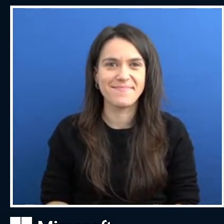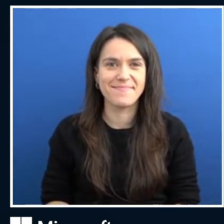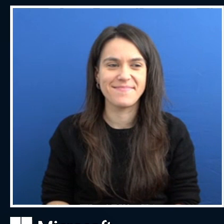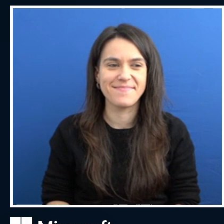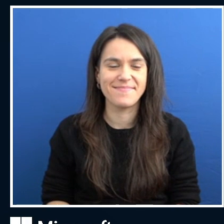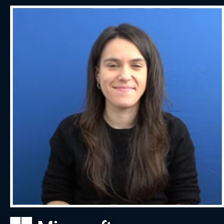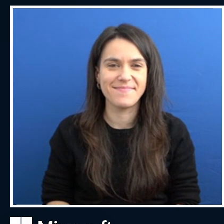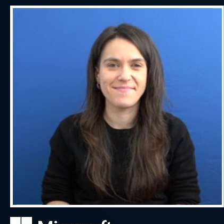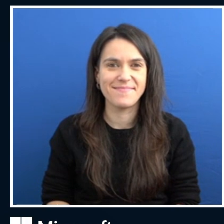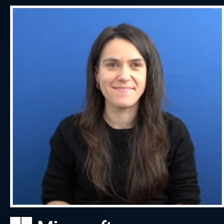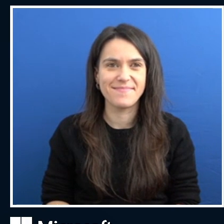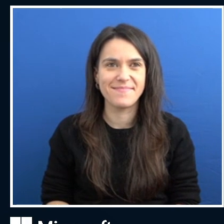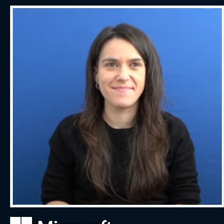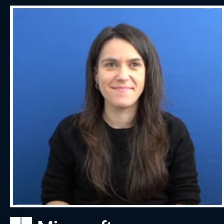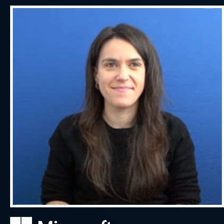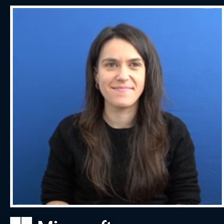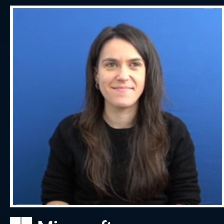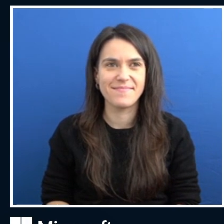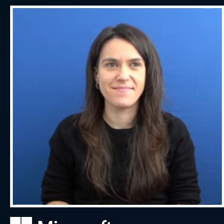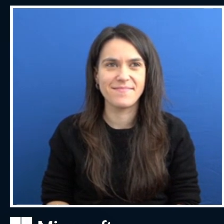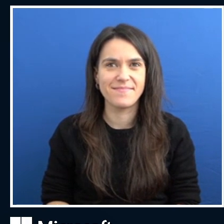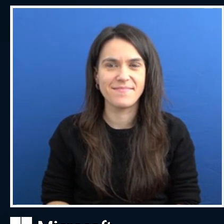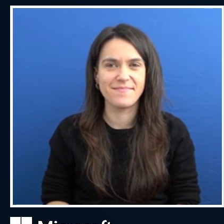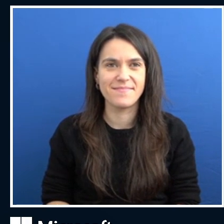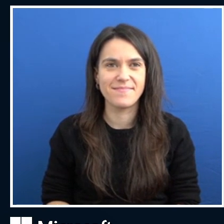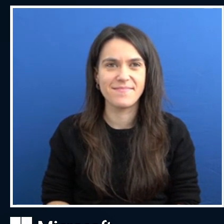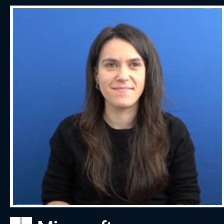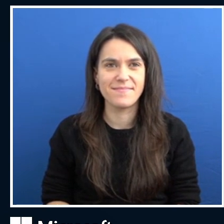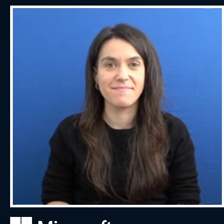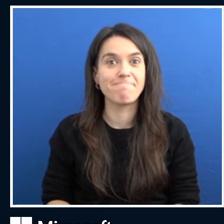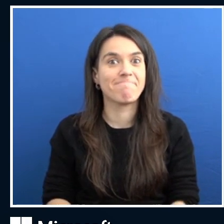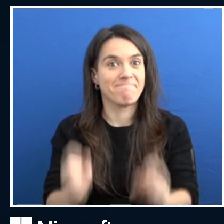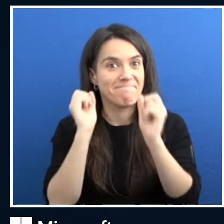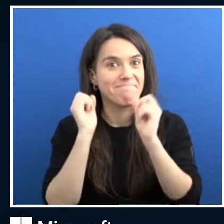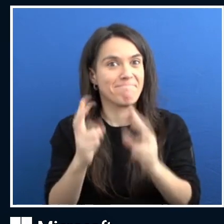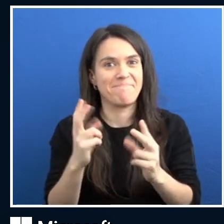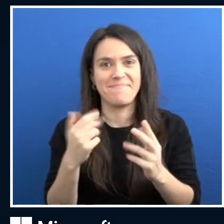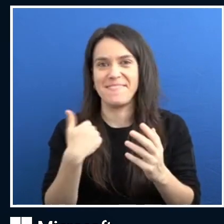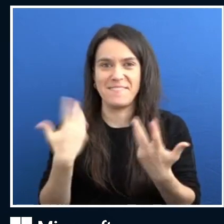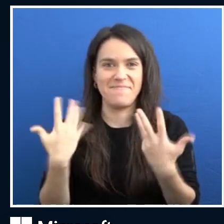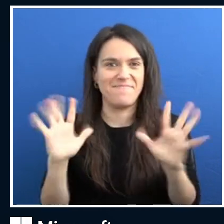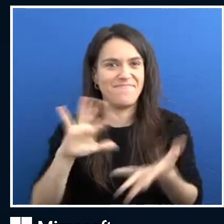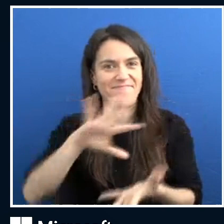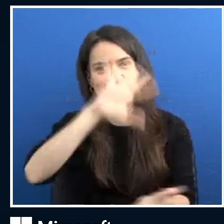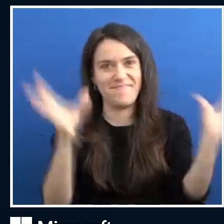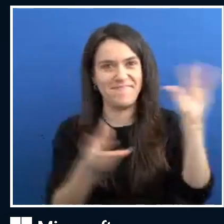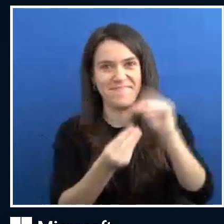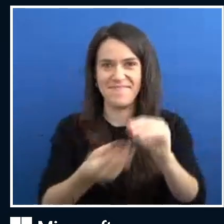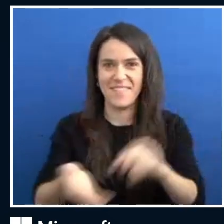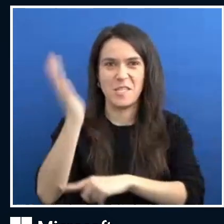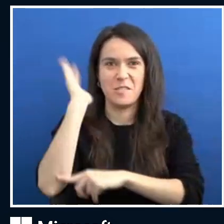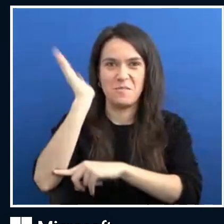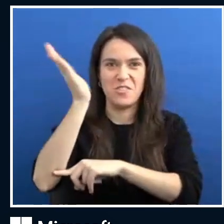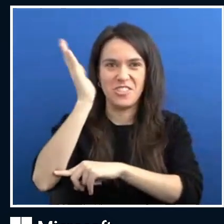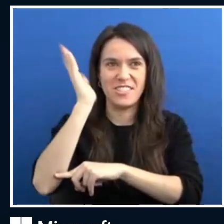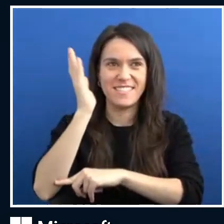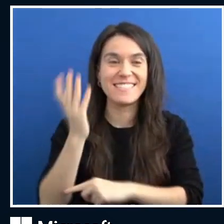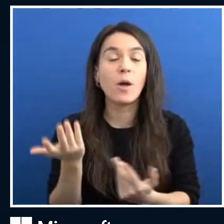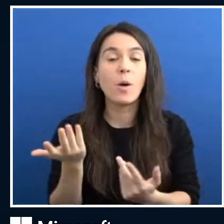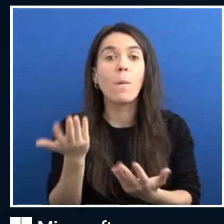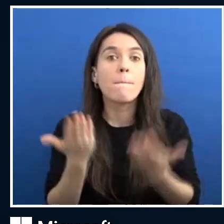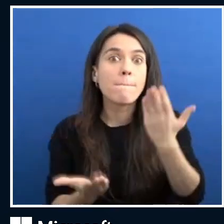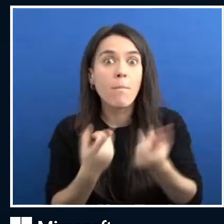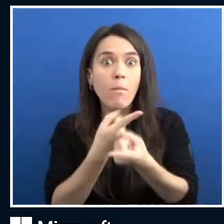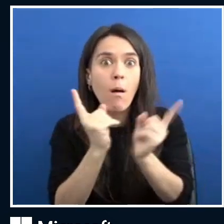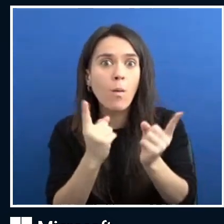So with that, I have come to the end of my presentation. And in case any of you have any sort